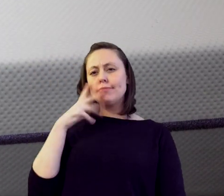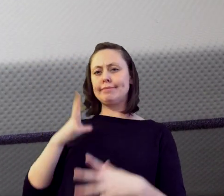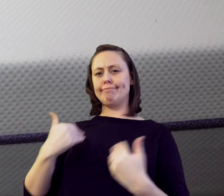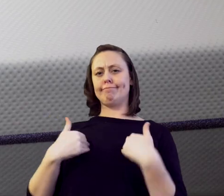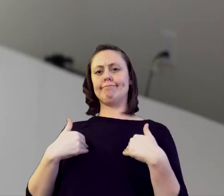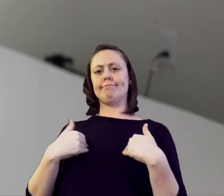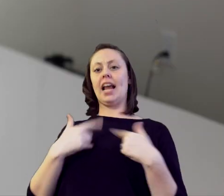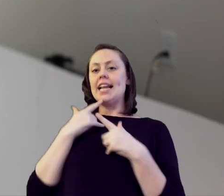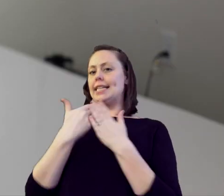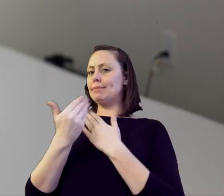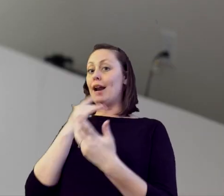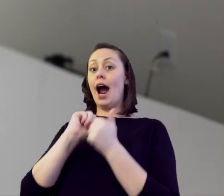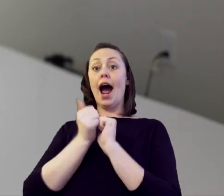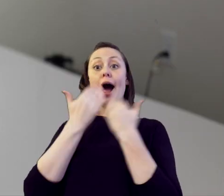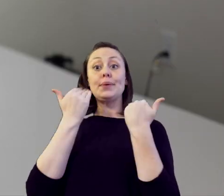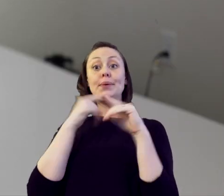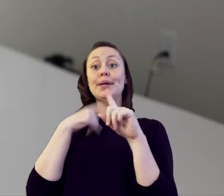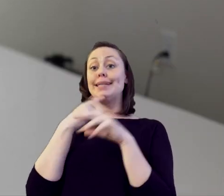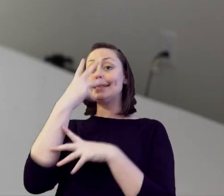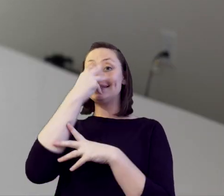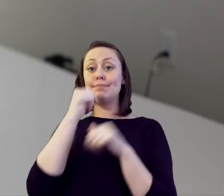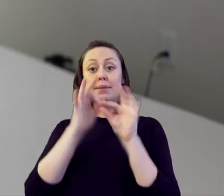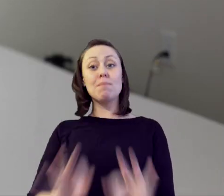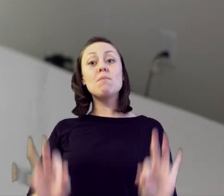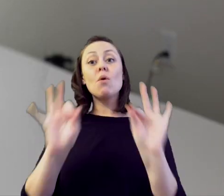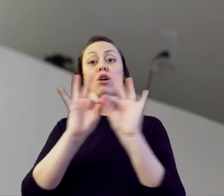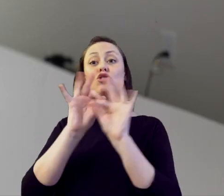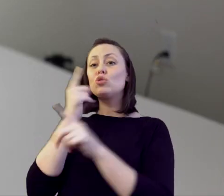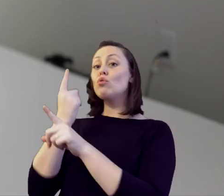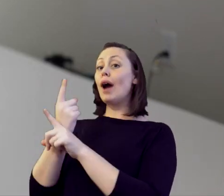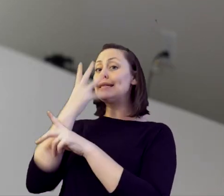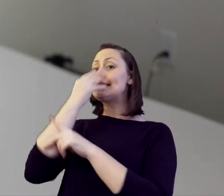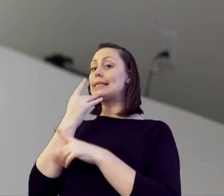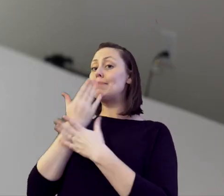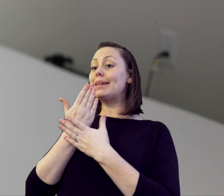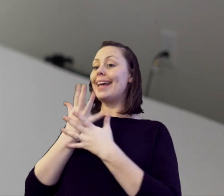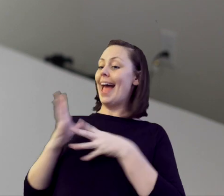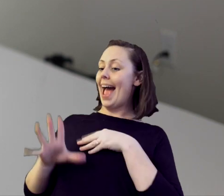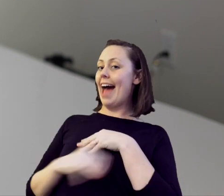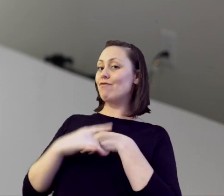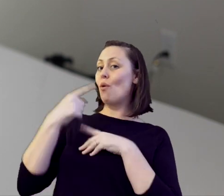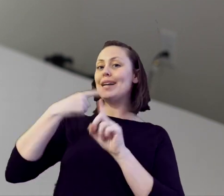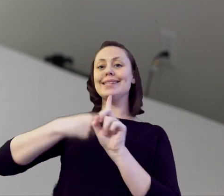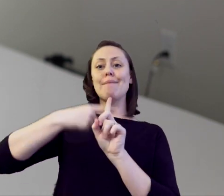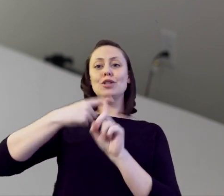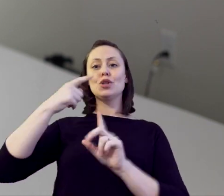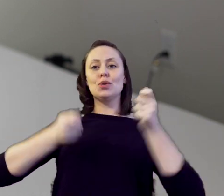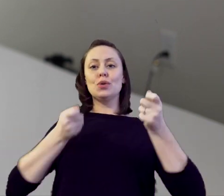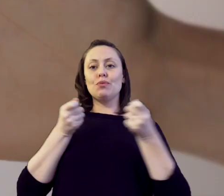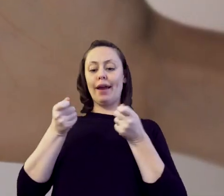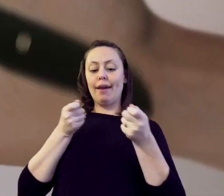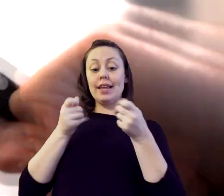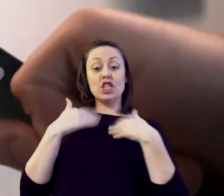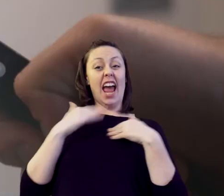no matter how cool the mattress sleeps, it's important to get the right sleep accessories for temperature regulation as well as